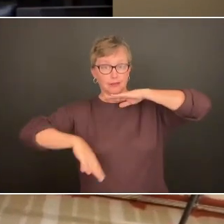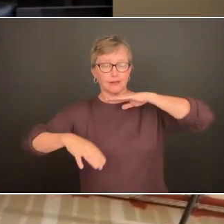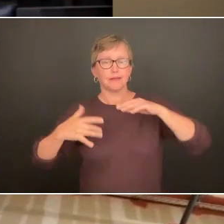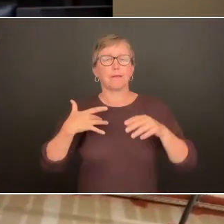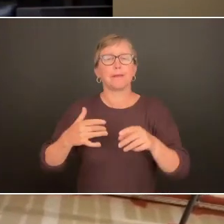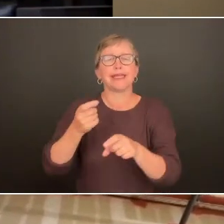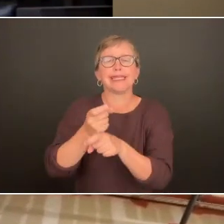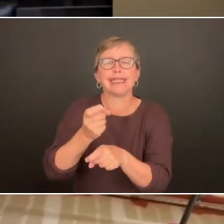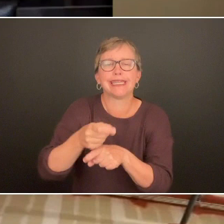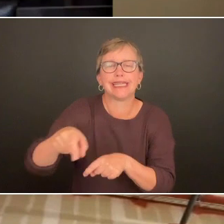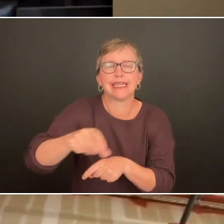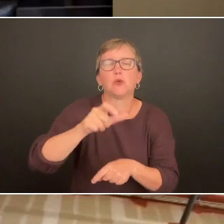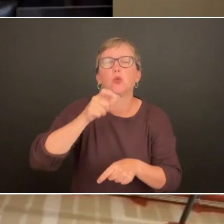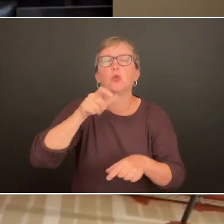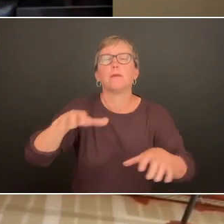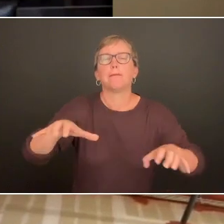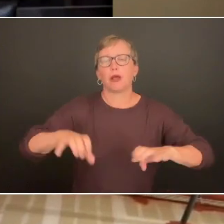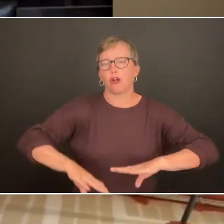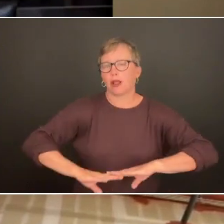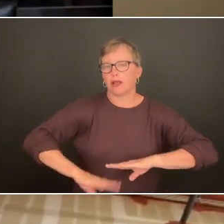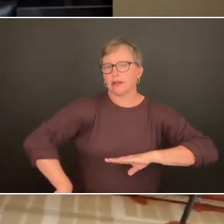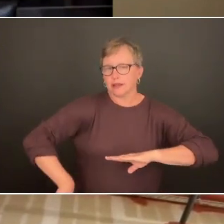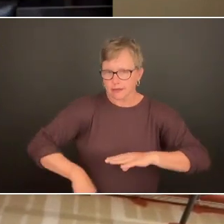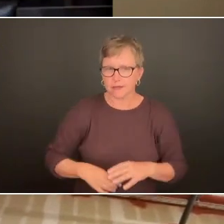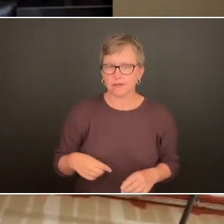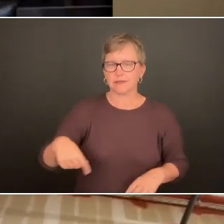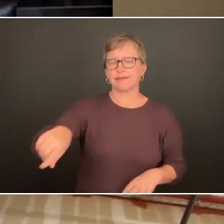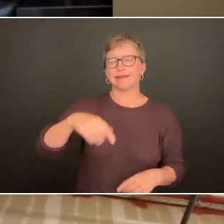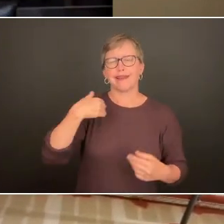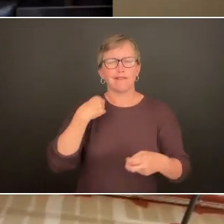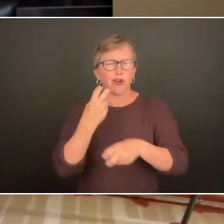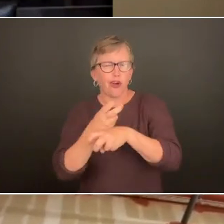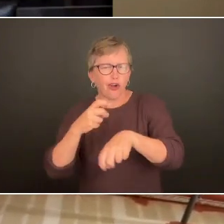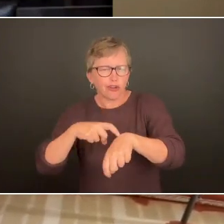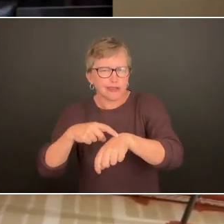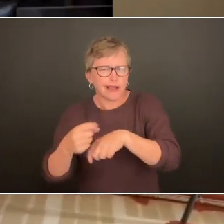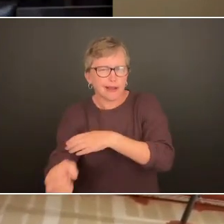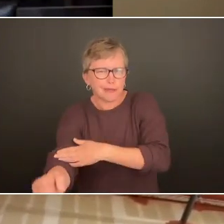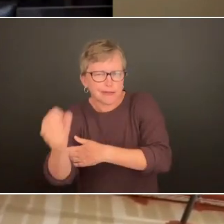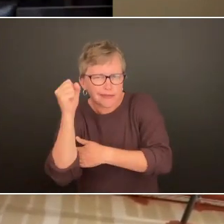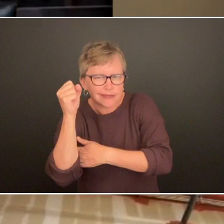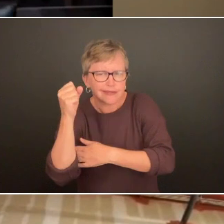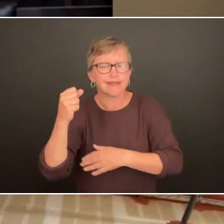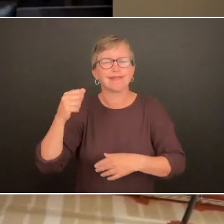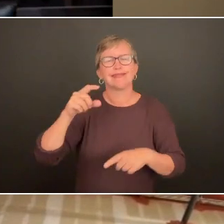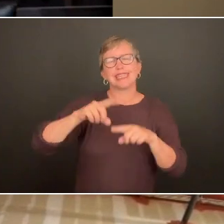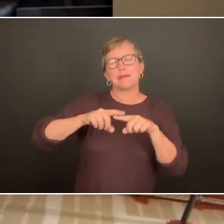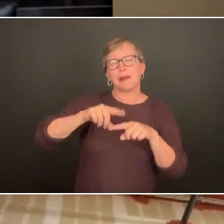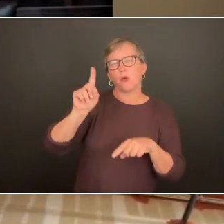being a quadriplegic, we used to say to the paraplegics that, they had a harder time getting